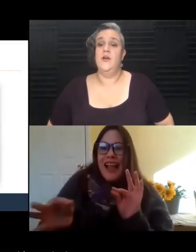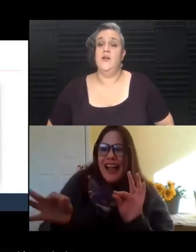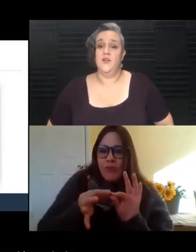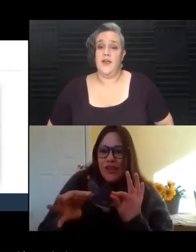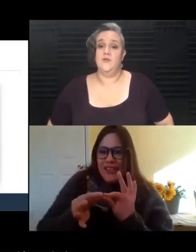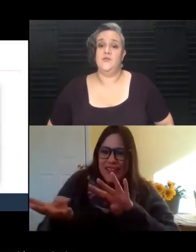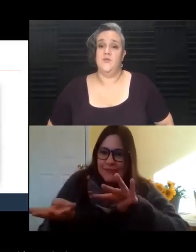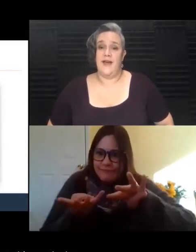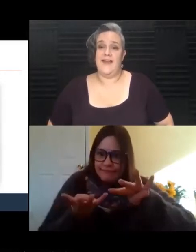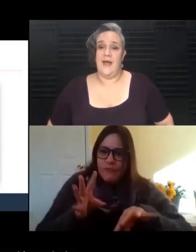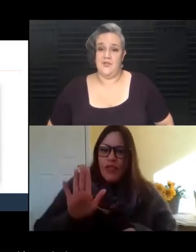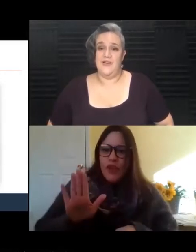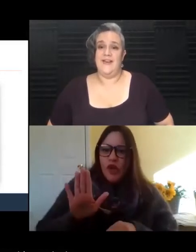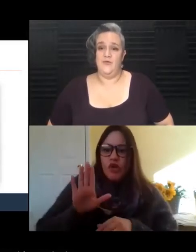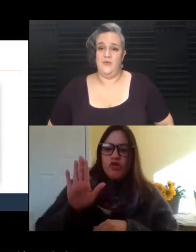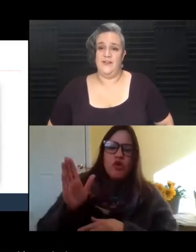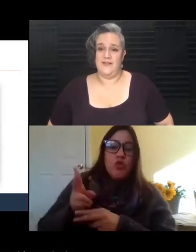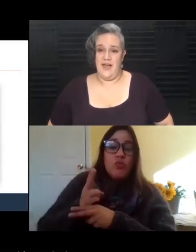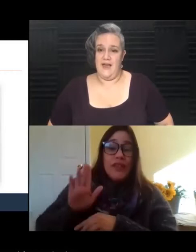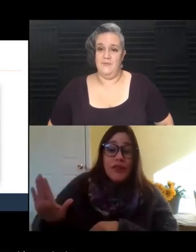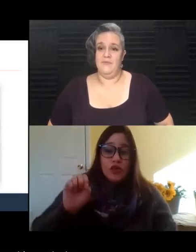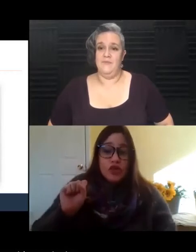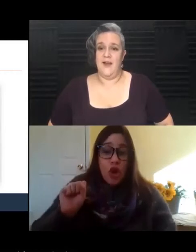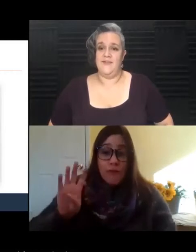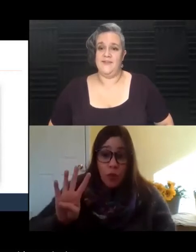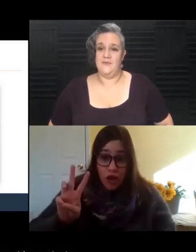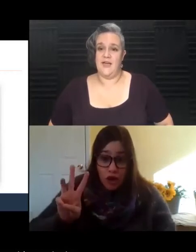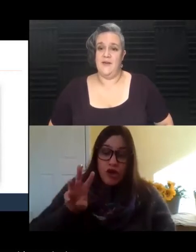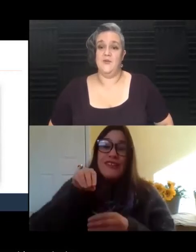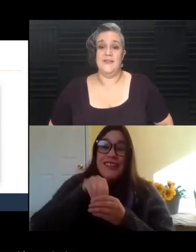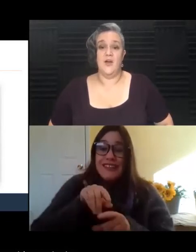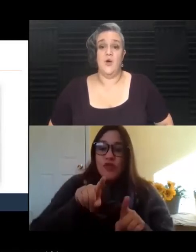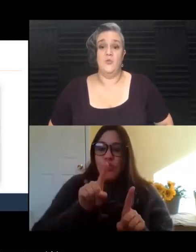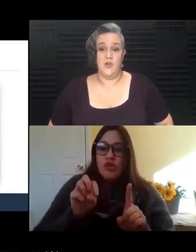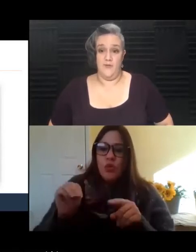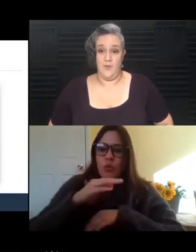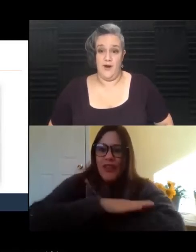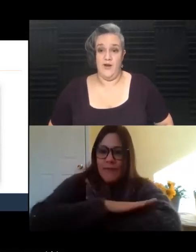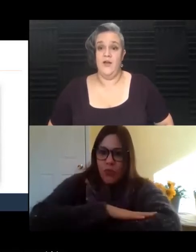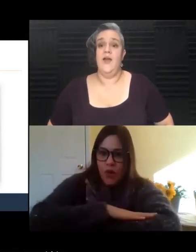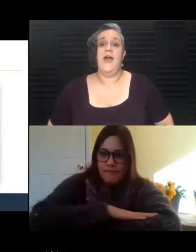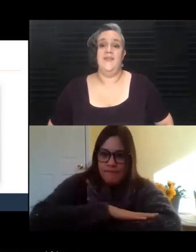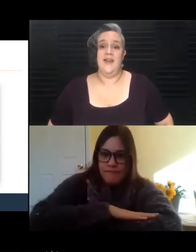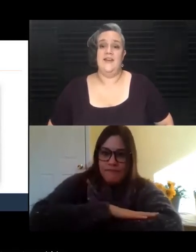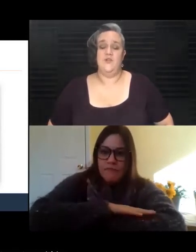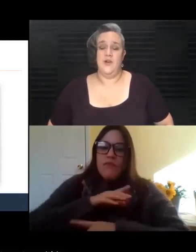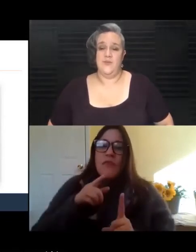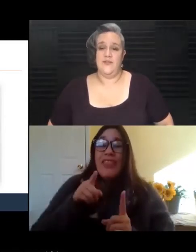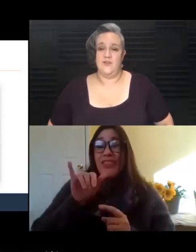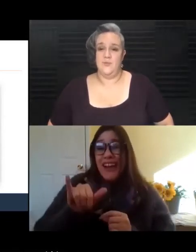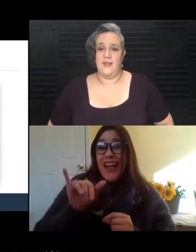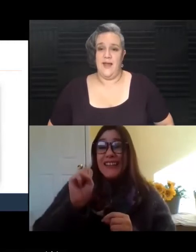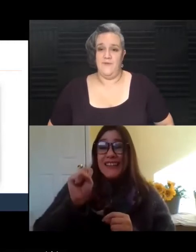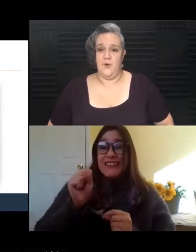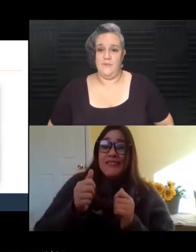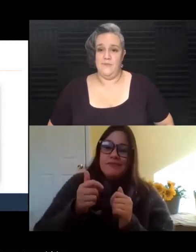audio, they're able to provide captioning in real time at the same time using their own software, and then it integrates within